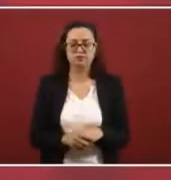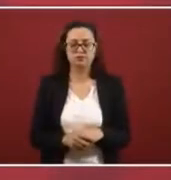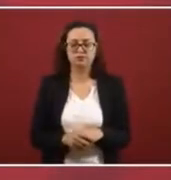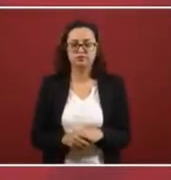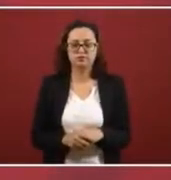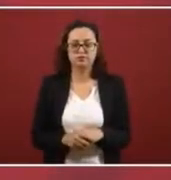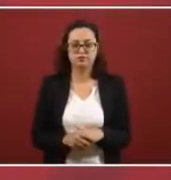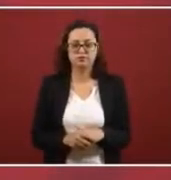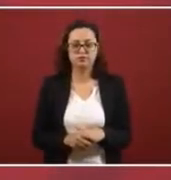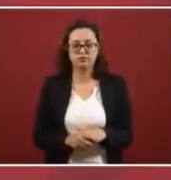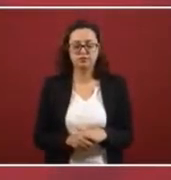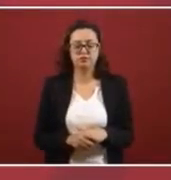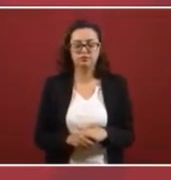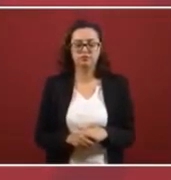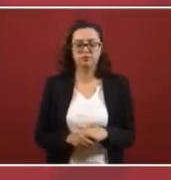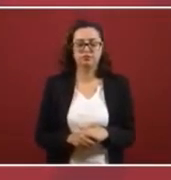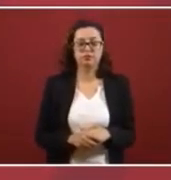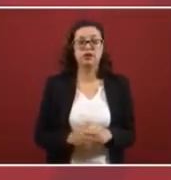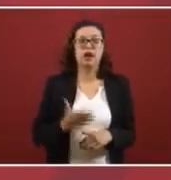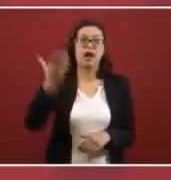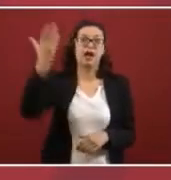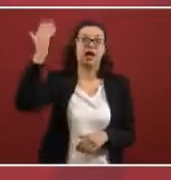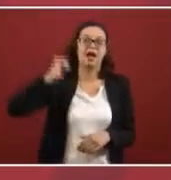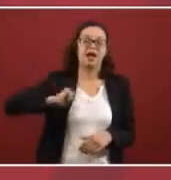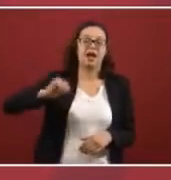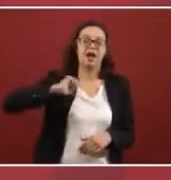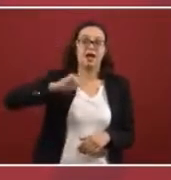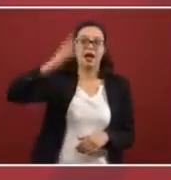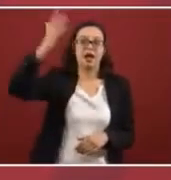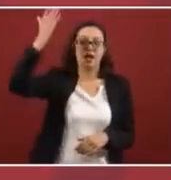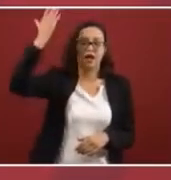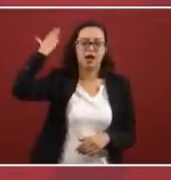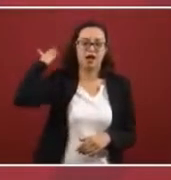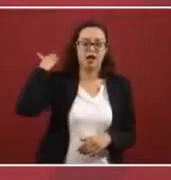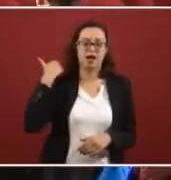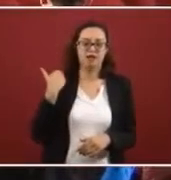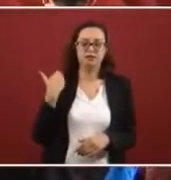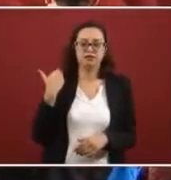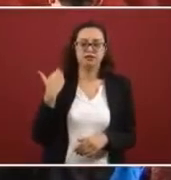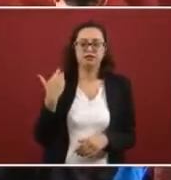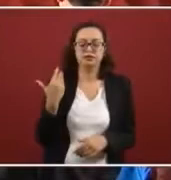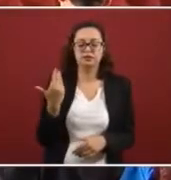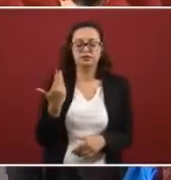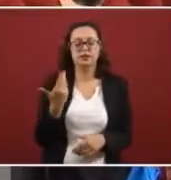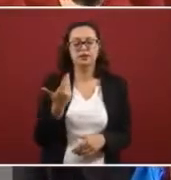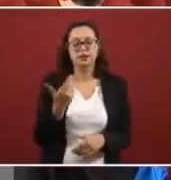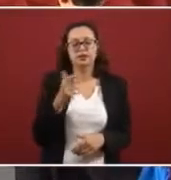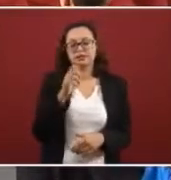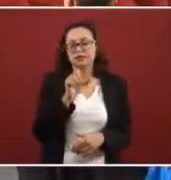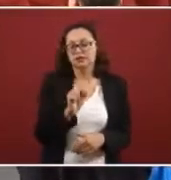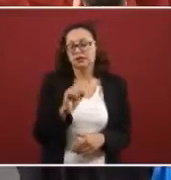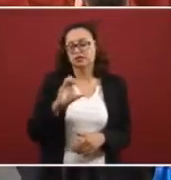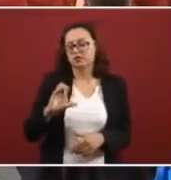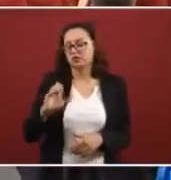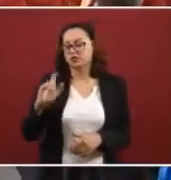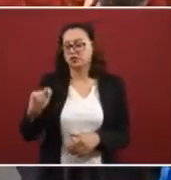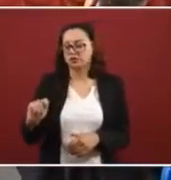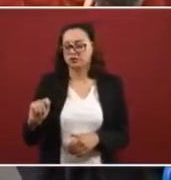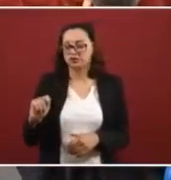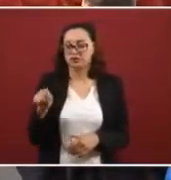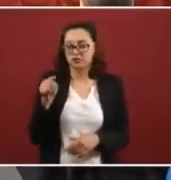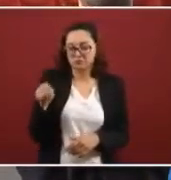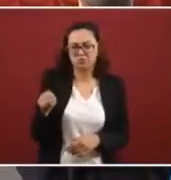related to telecommunications. It's not like before. La Secretaría de Comunicaciones y Transportes